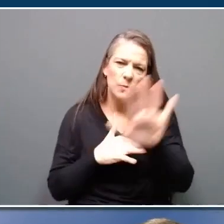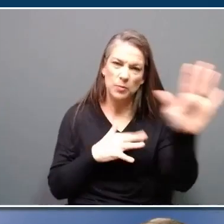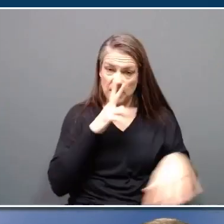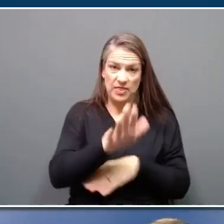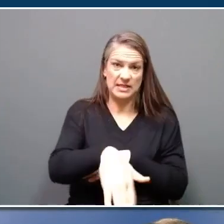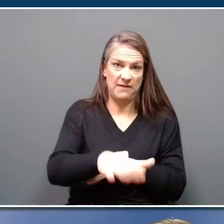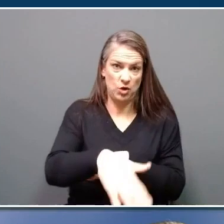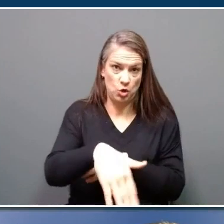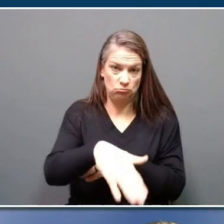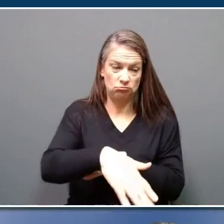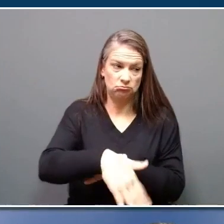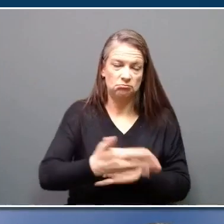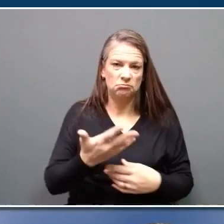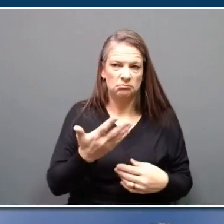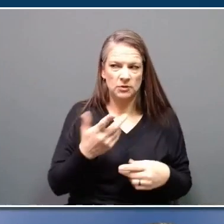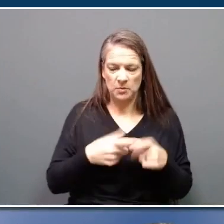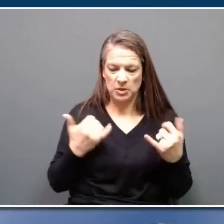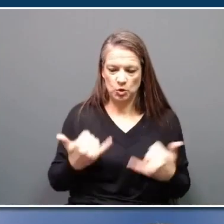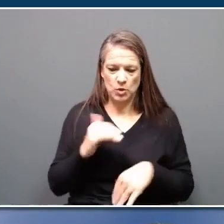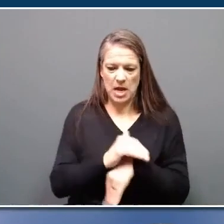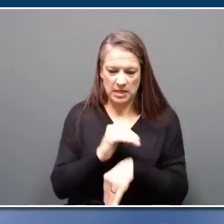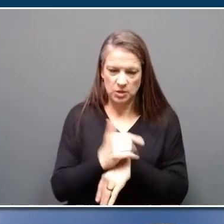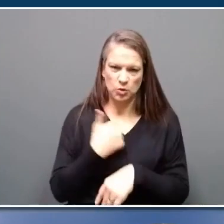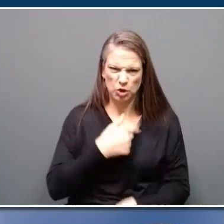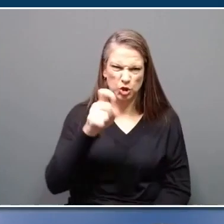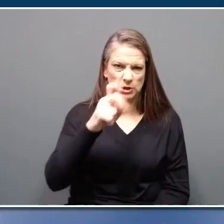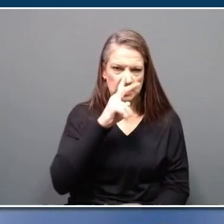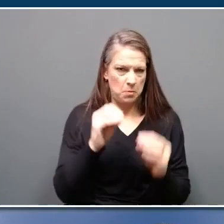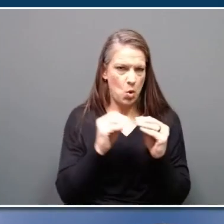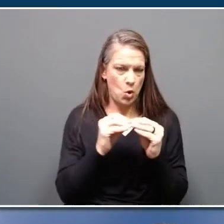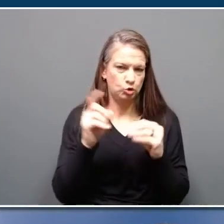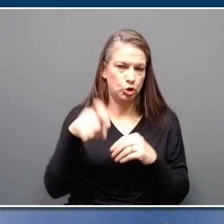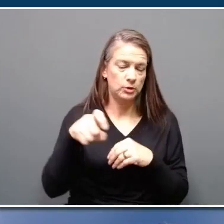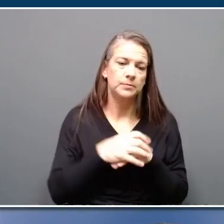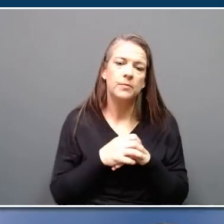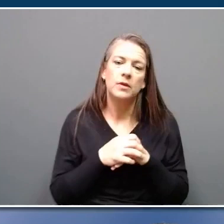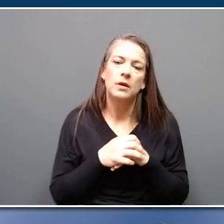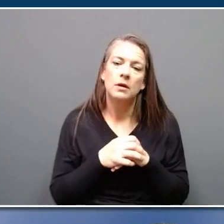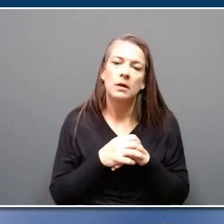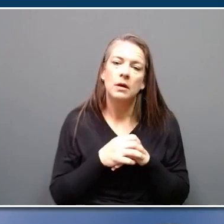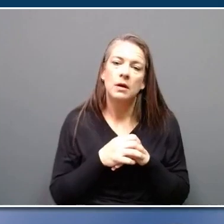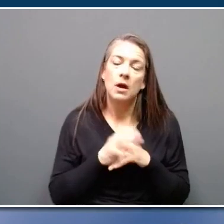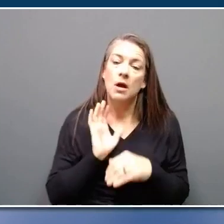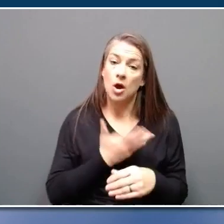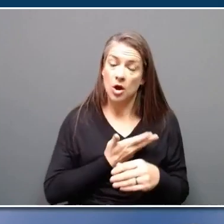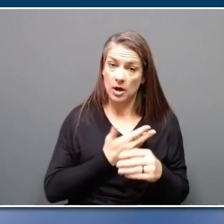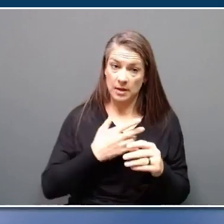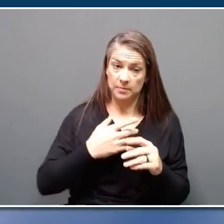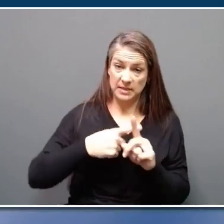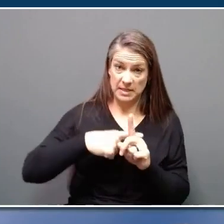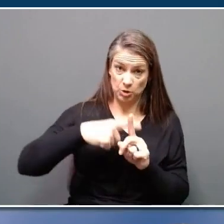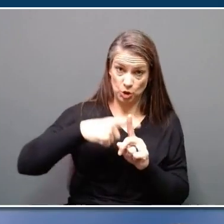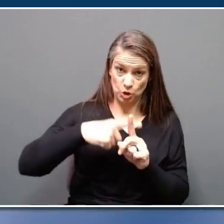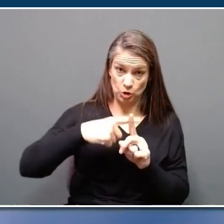for a period, but then tonight we should see more. Again, our temperatures are, this is the low